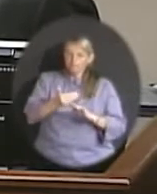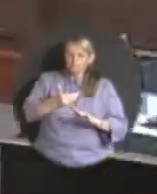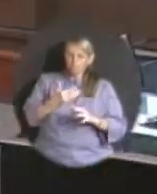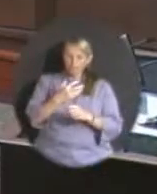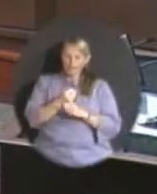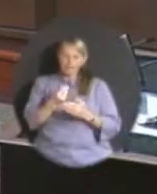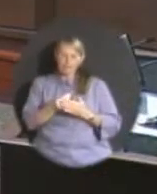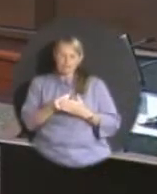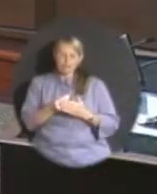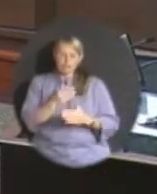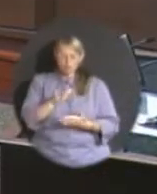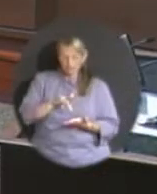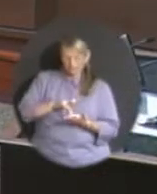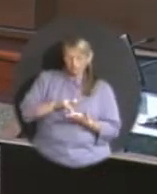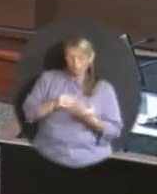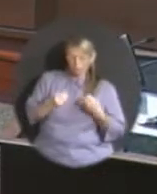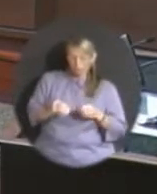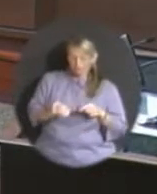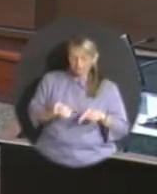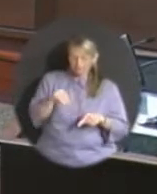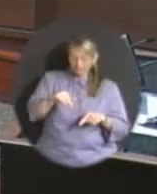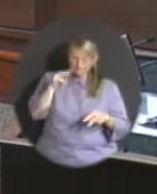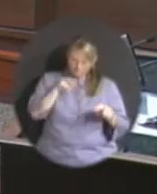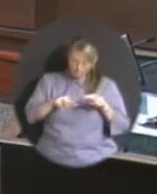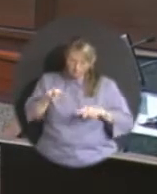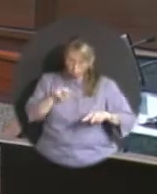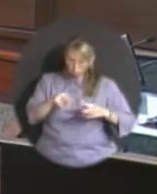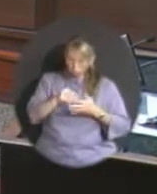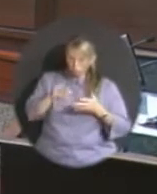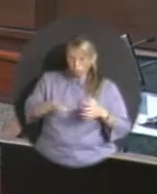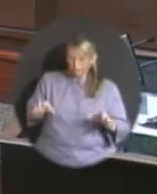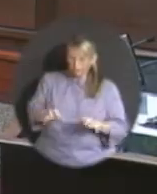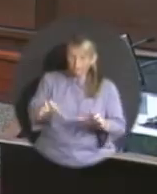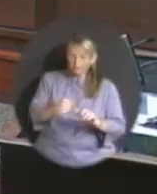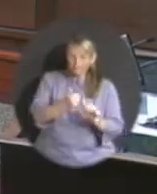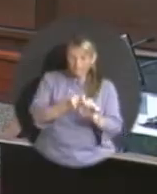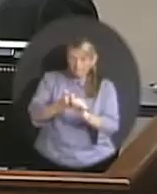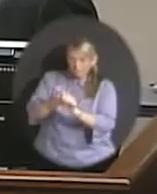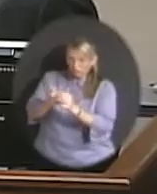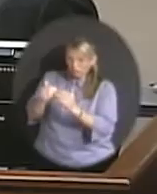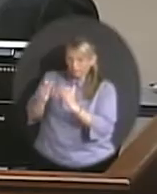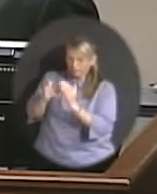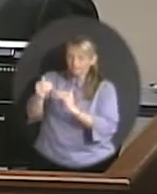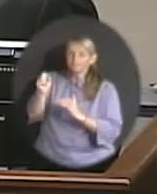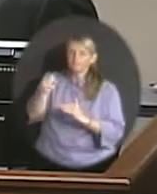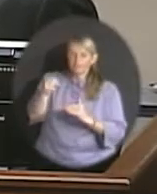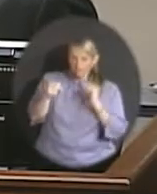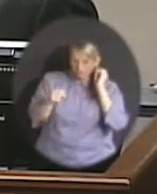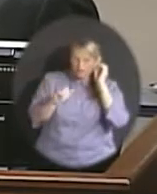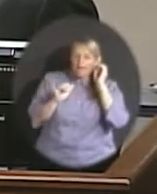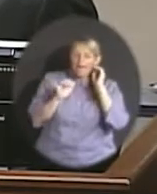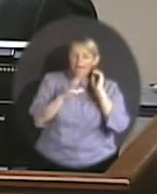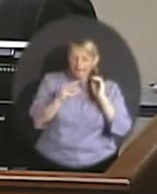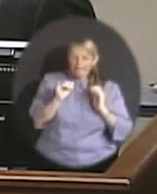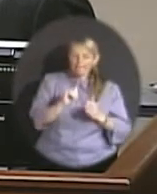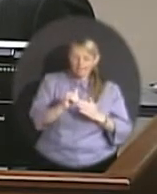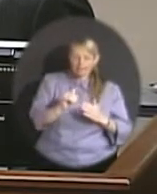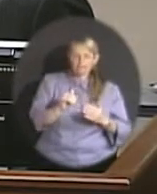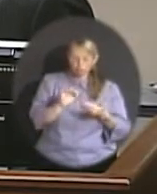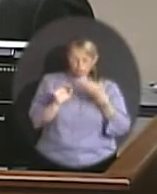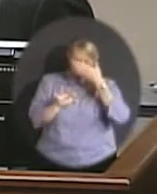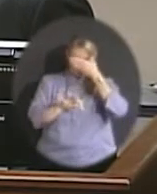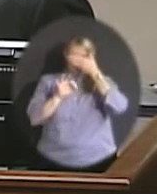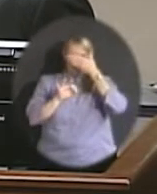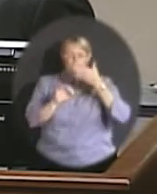the central office is the one who's monitoring those Yes. student activity funds at every building? And they're randomly audited as part of our annual audit. So how